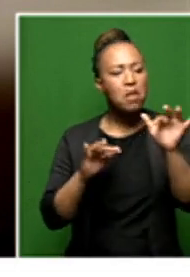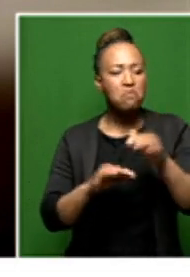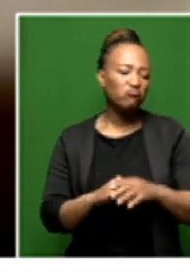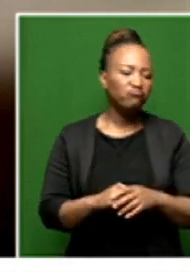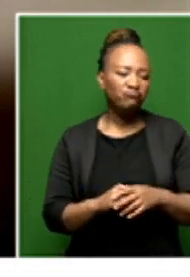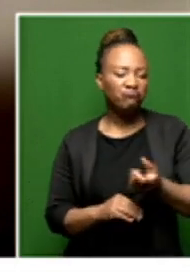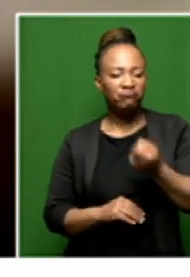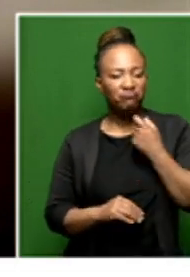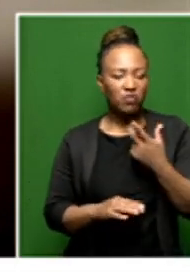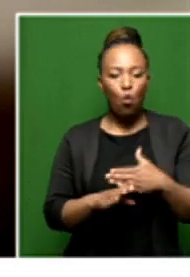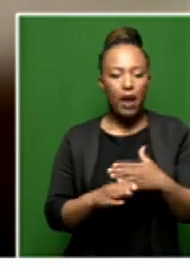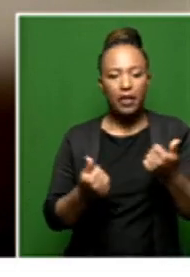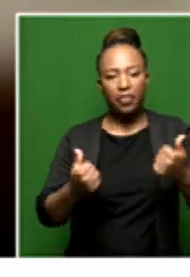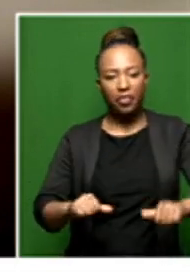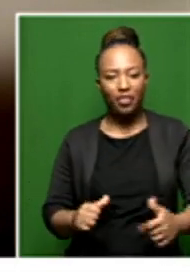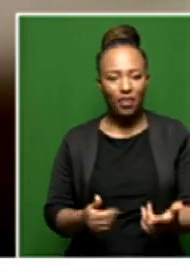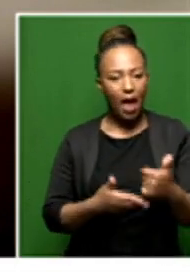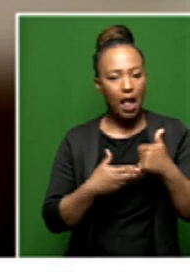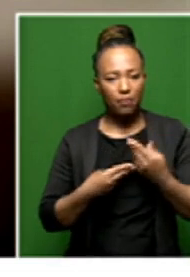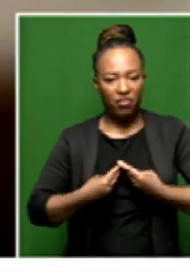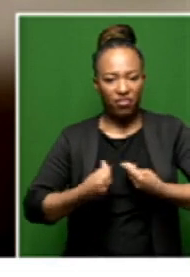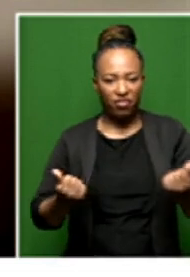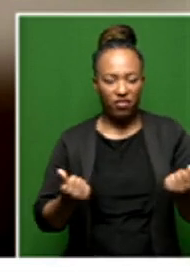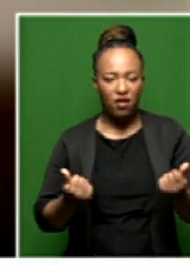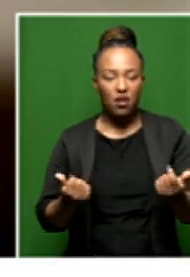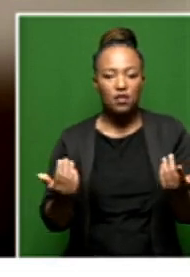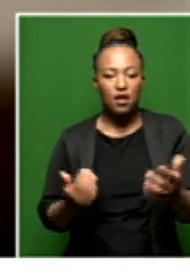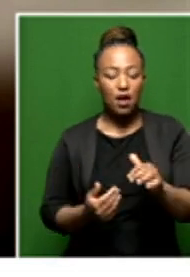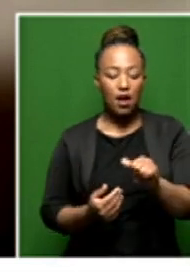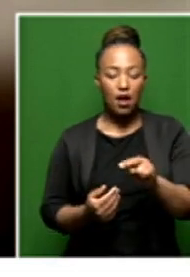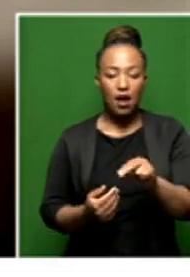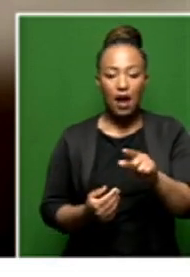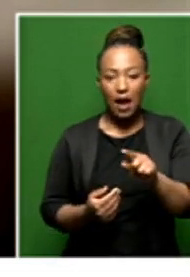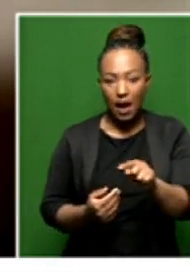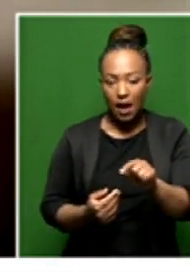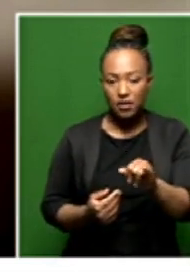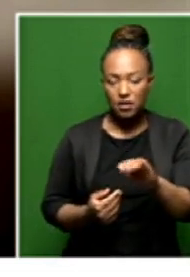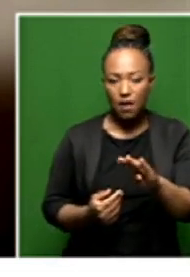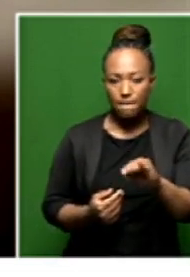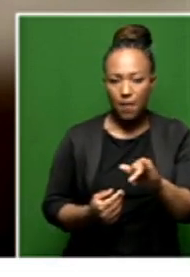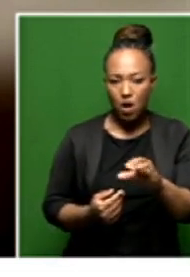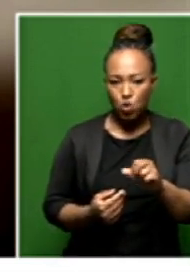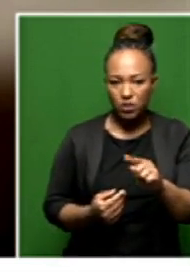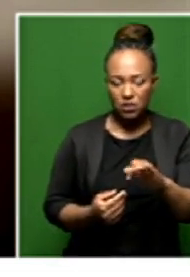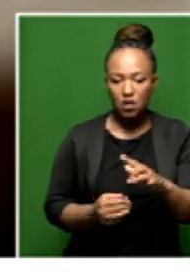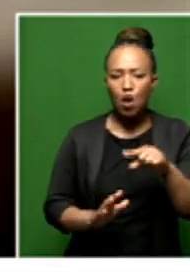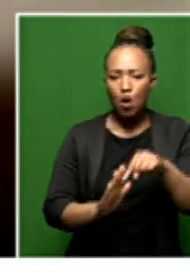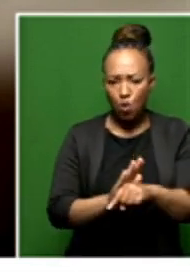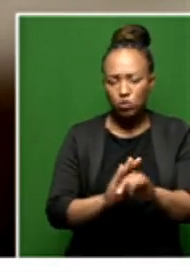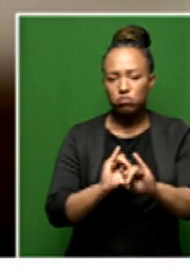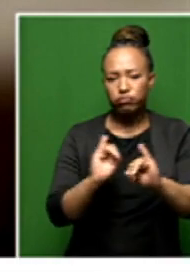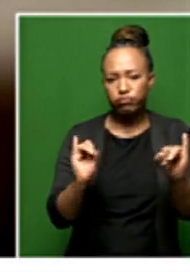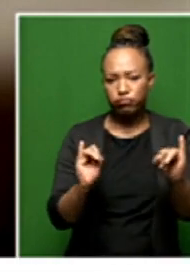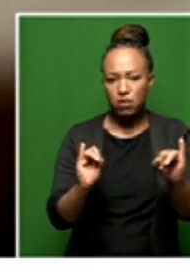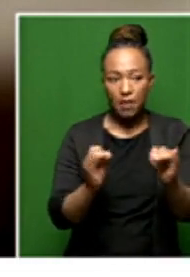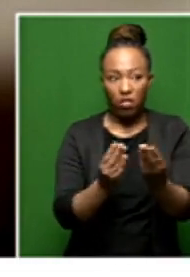individual patients quickly, then we're going to lose antibiotics, and it's going to be a worse crisis even than COVID, because it's not going to